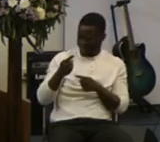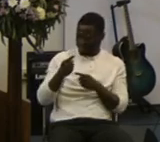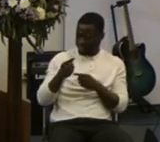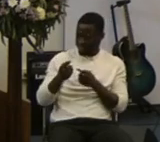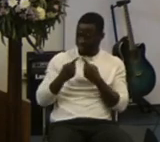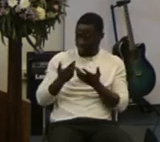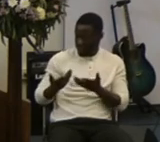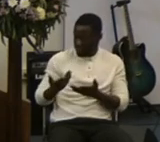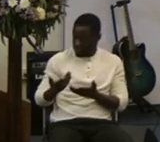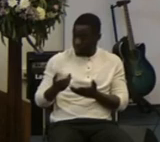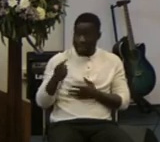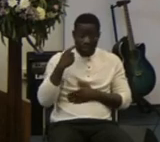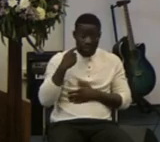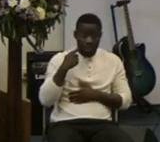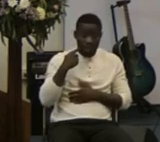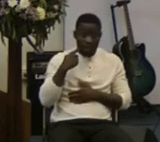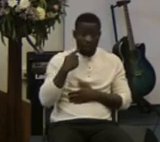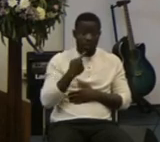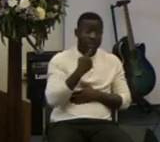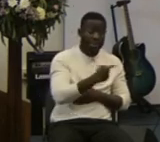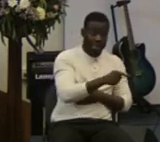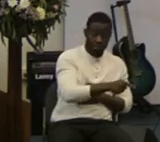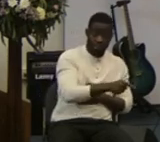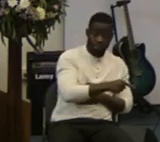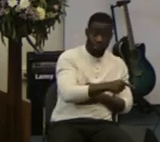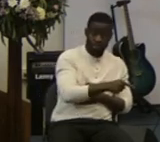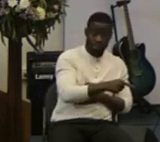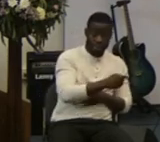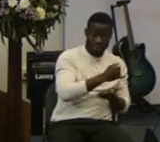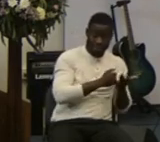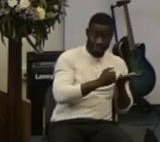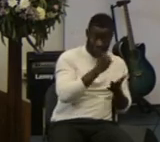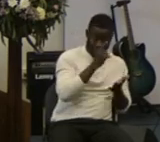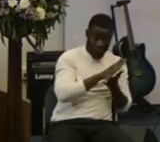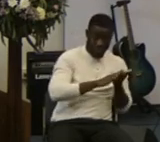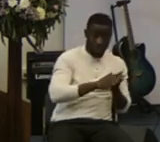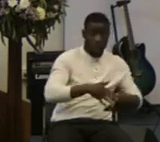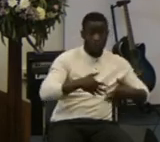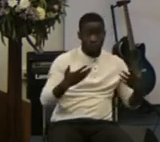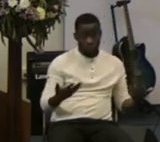things? Which is easier, to say to this paralyzed man, 'Your sins are forgiven,'